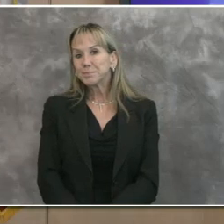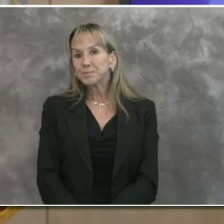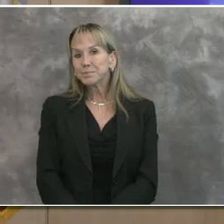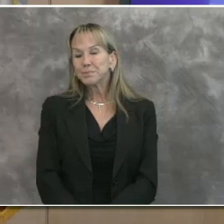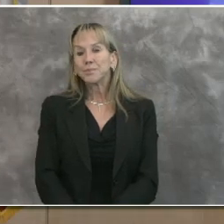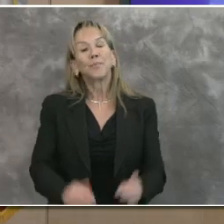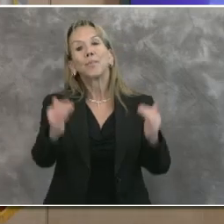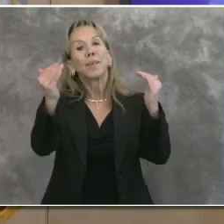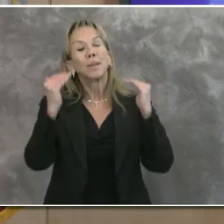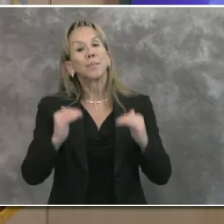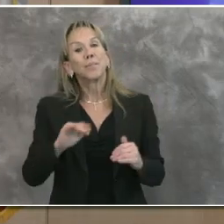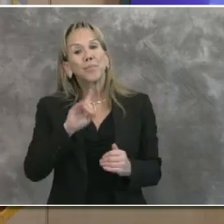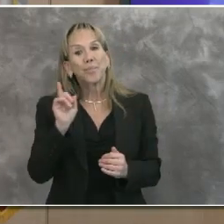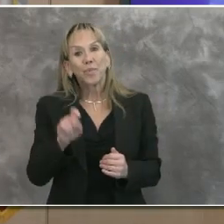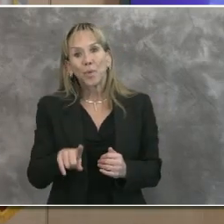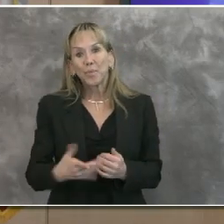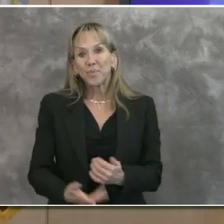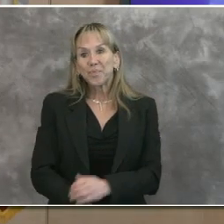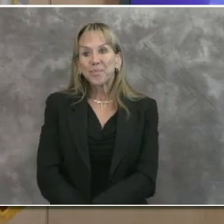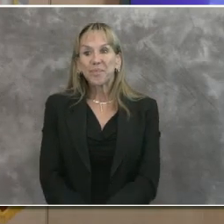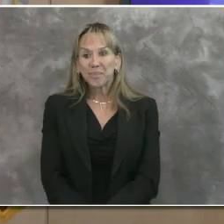Okay, let's go to the next question.